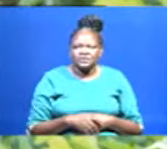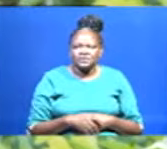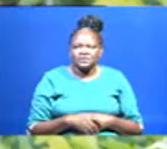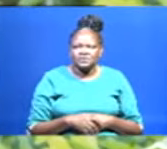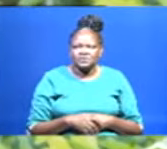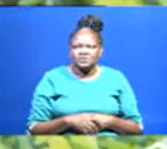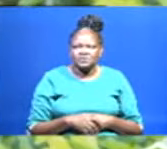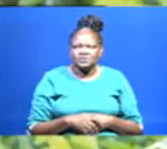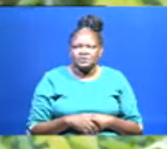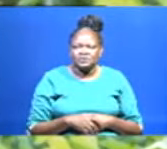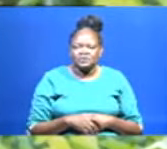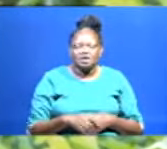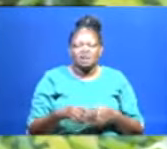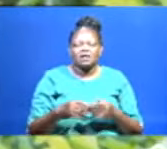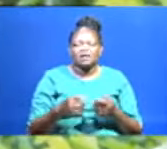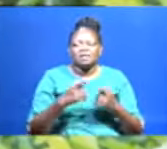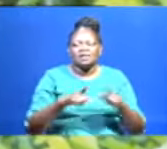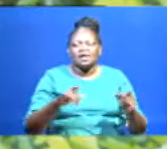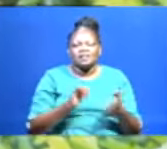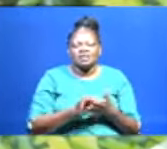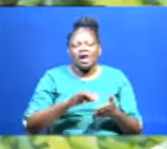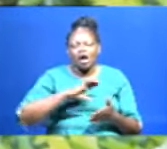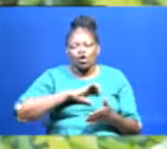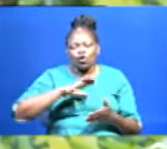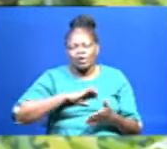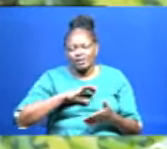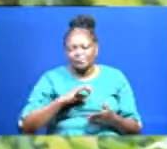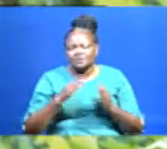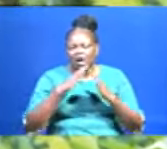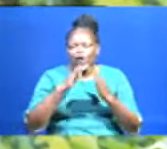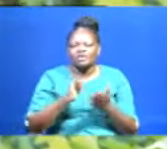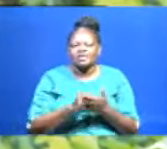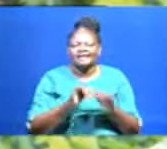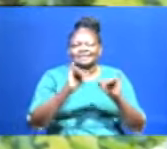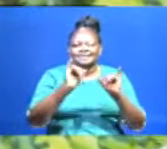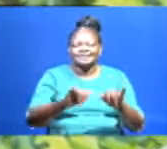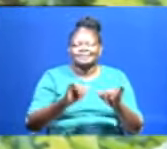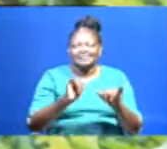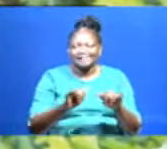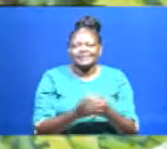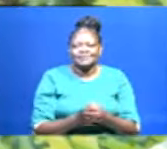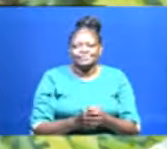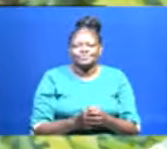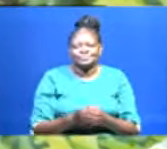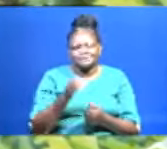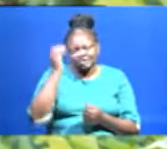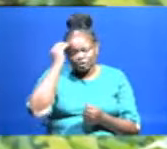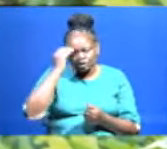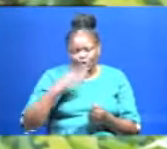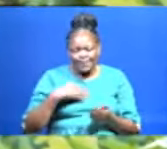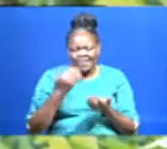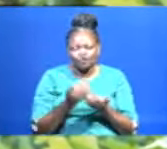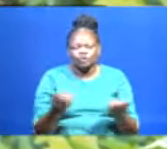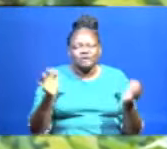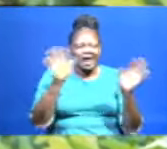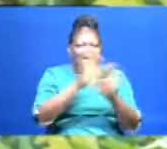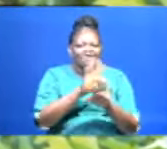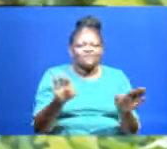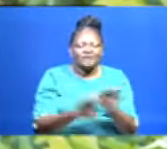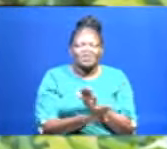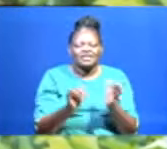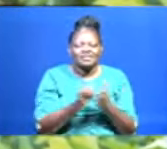The land that I own, the house that I stay in, the education of my children, everything about me